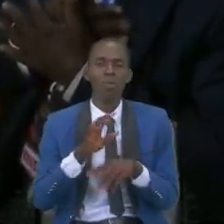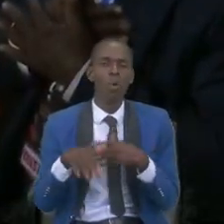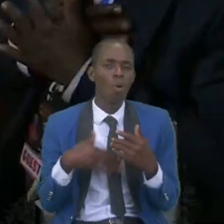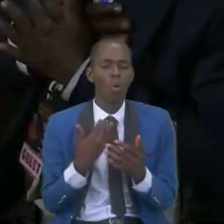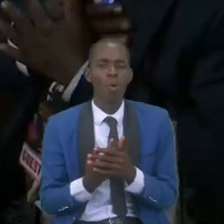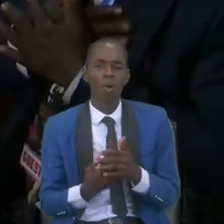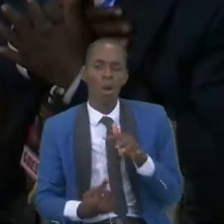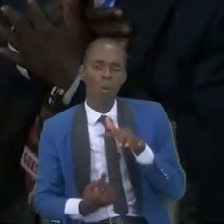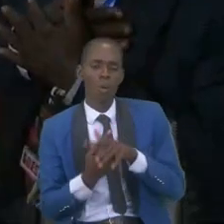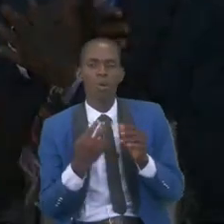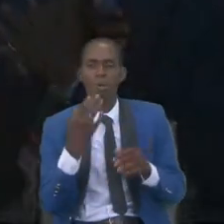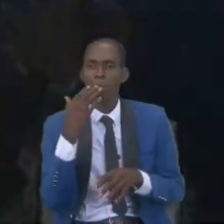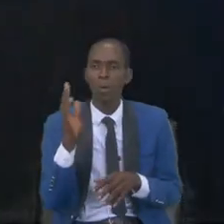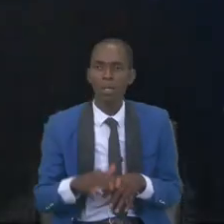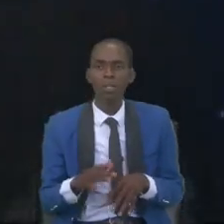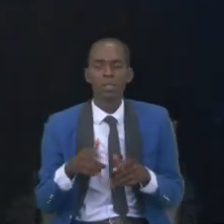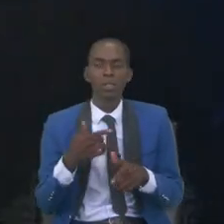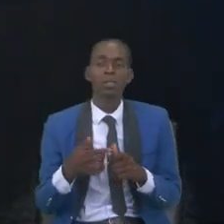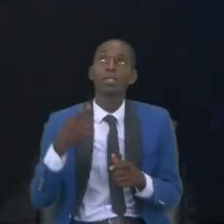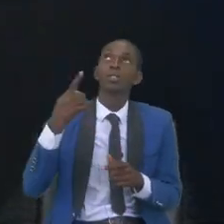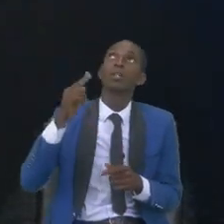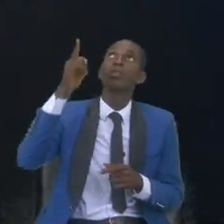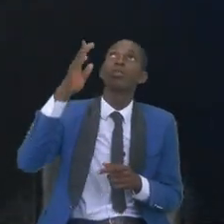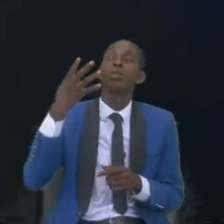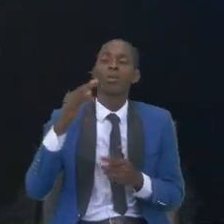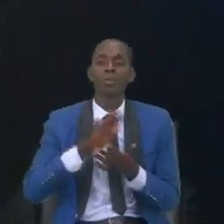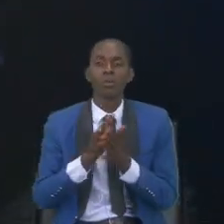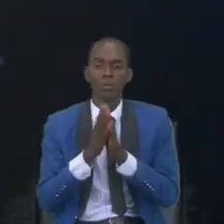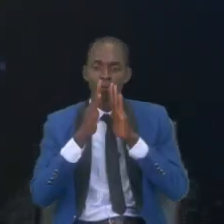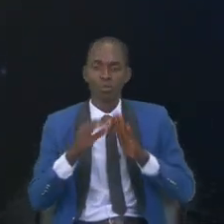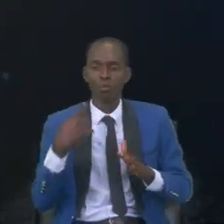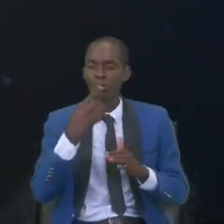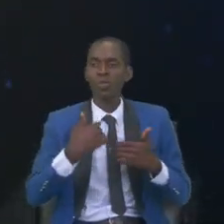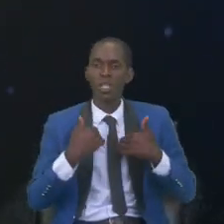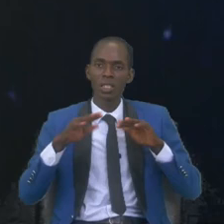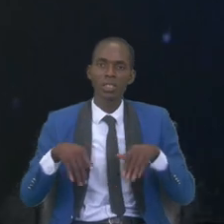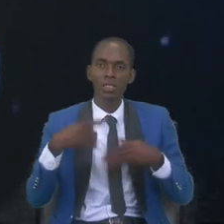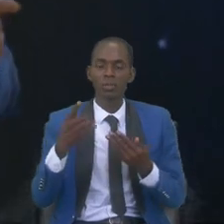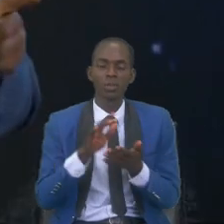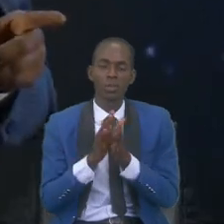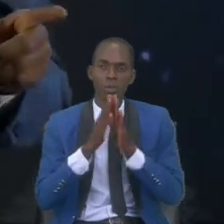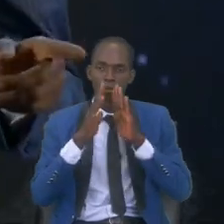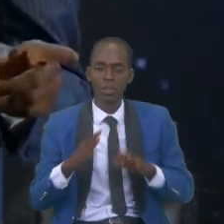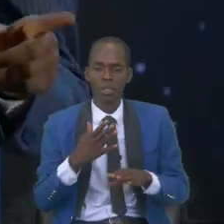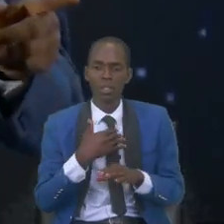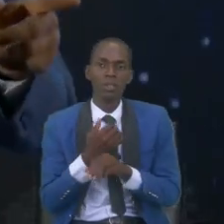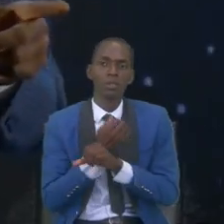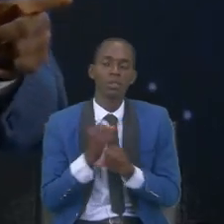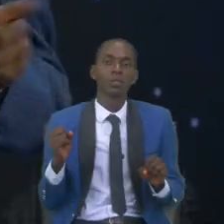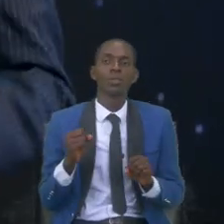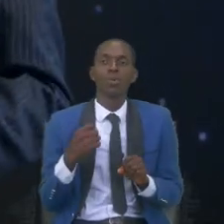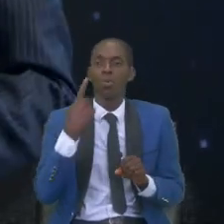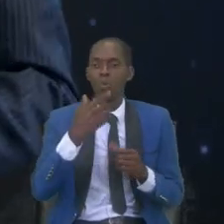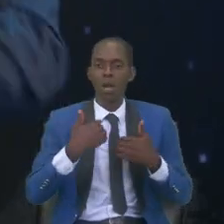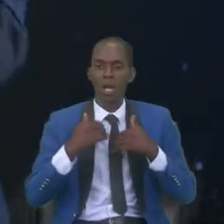And then the God of peace, who had given you peace at justification, who had given you peace